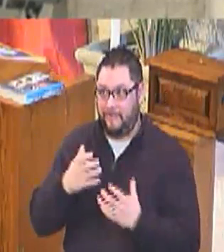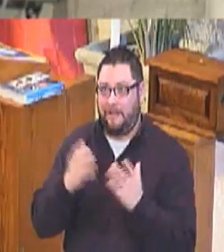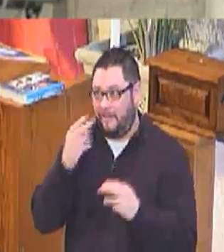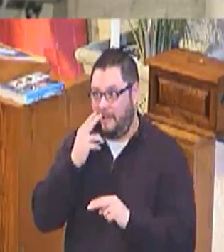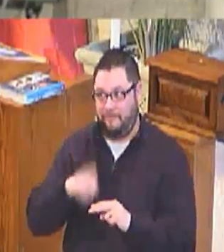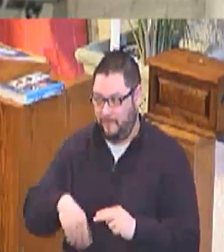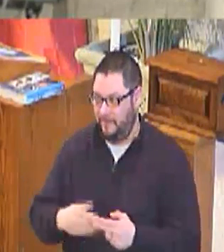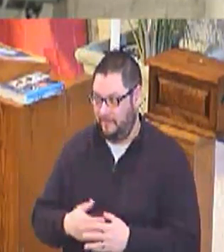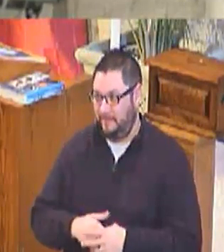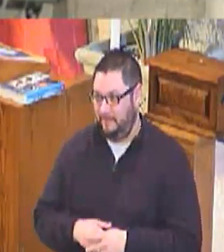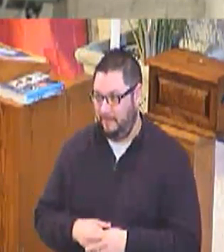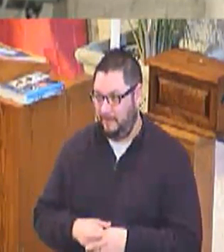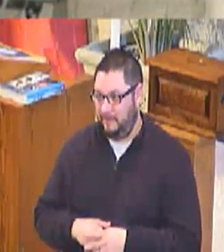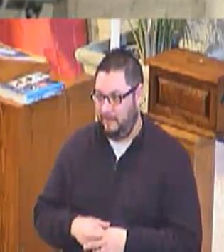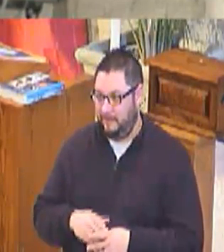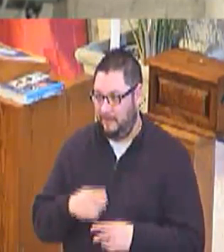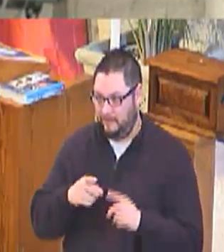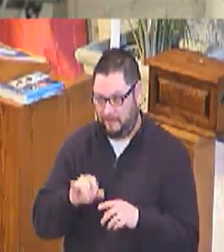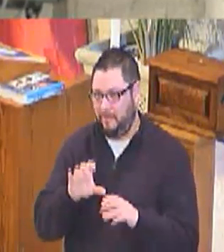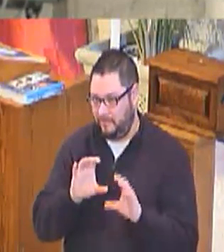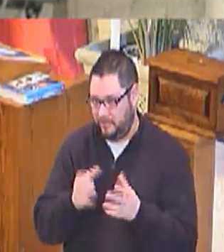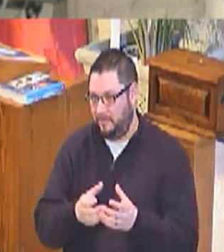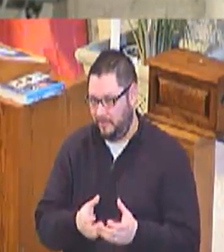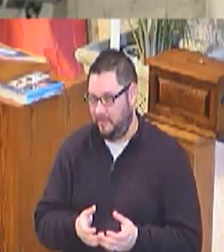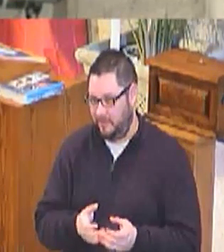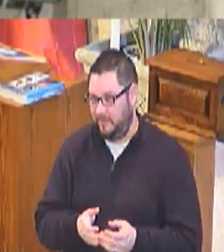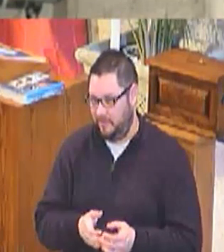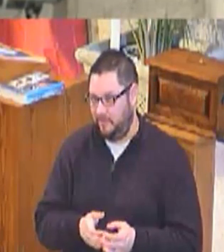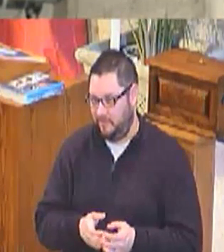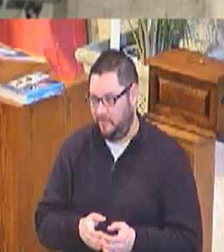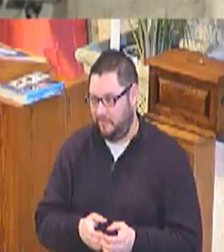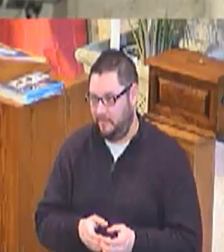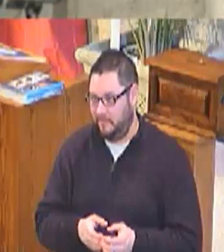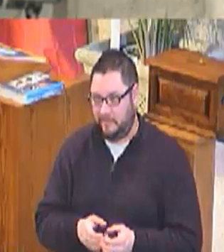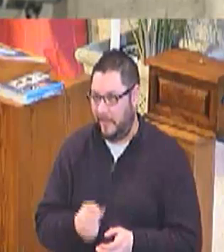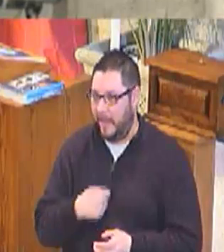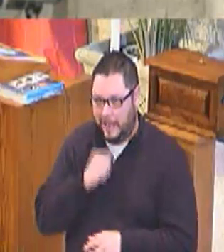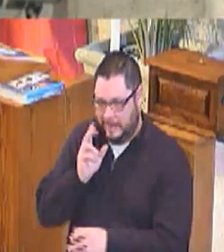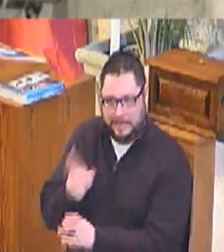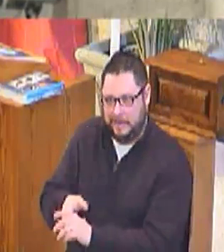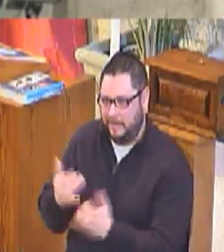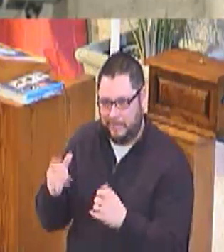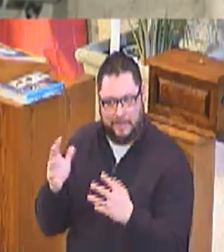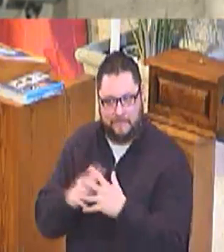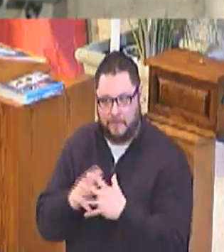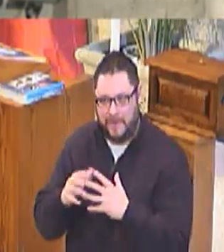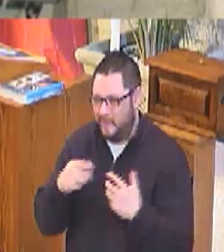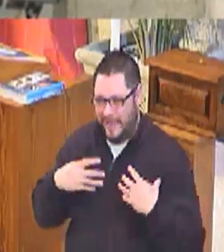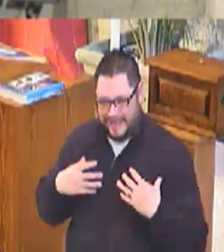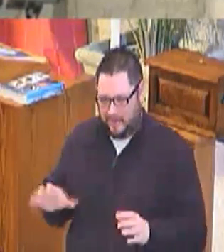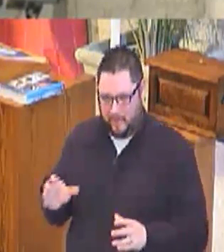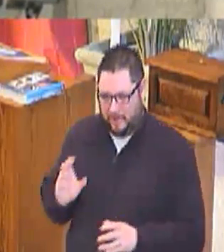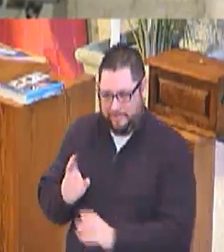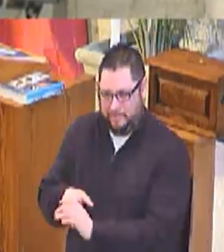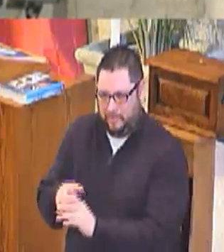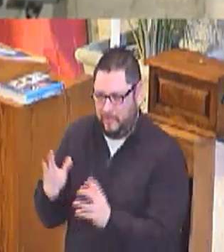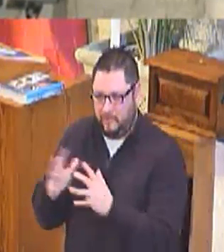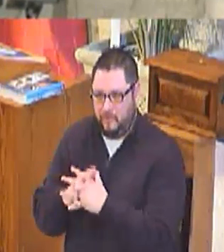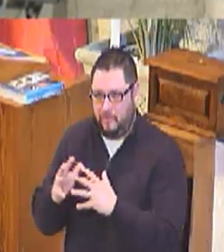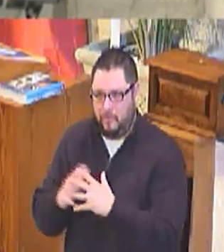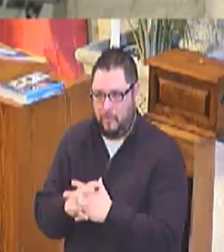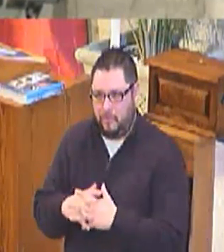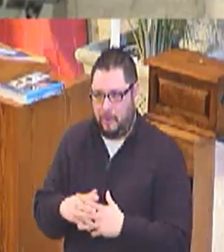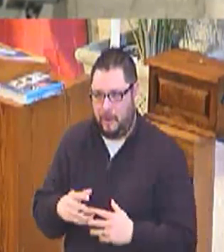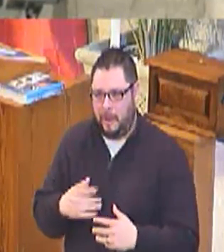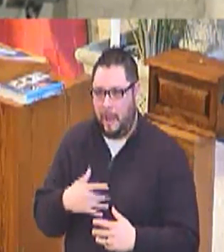had in those classes, not playing football. See, I didn't want to play football. I wanted to